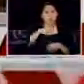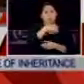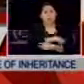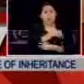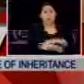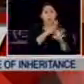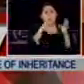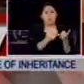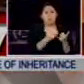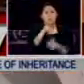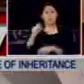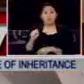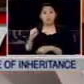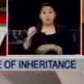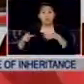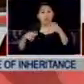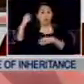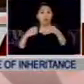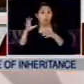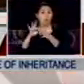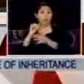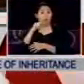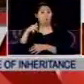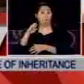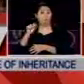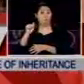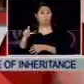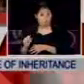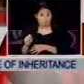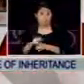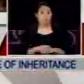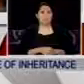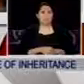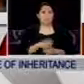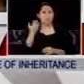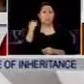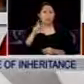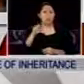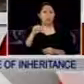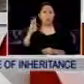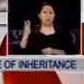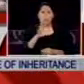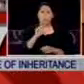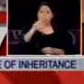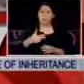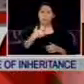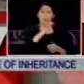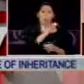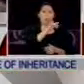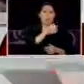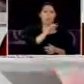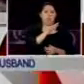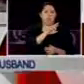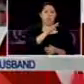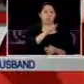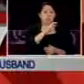Court of Appeals, GR number 140687, December 18, 2006, and Ejercito versus